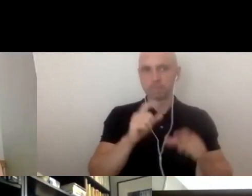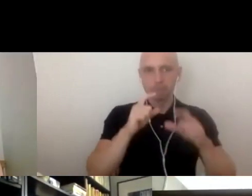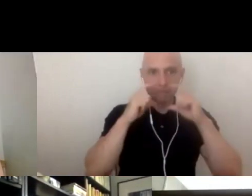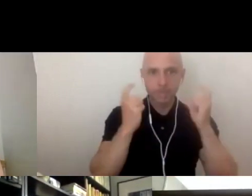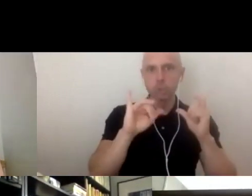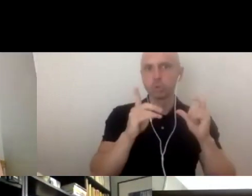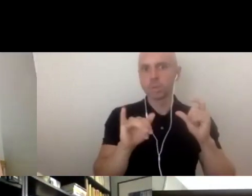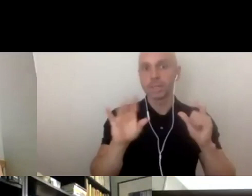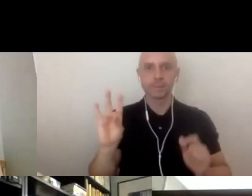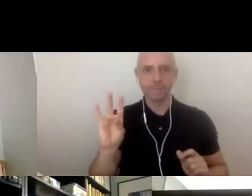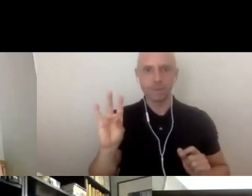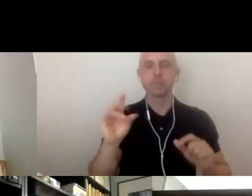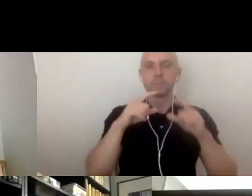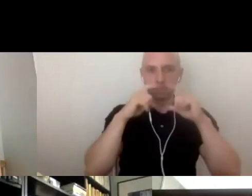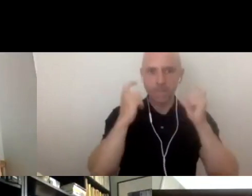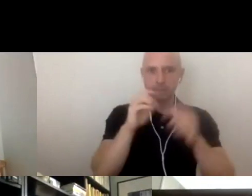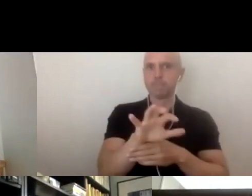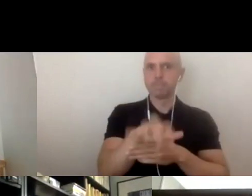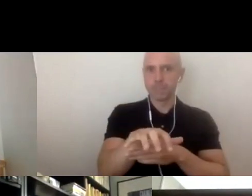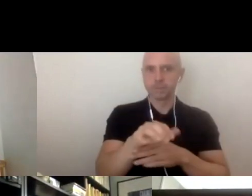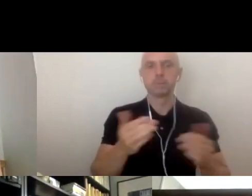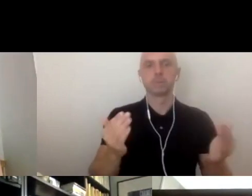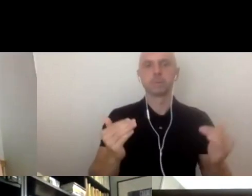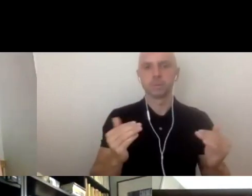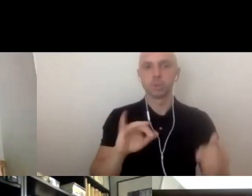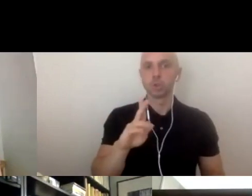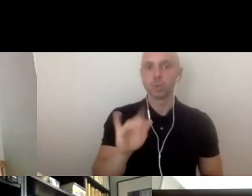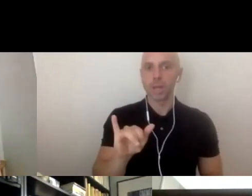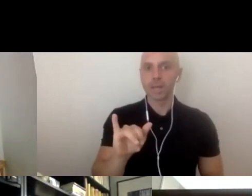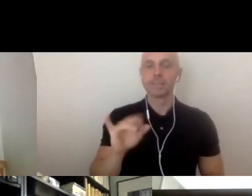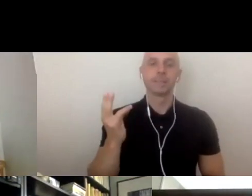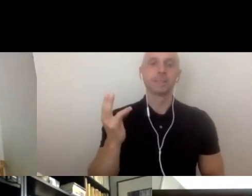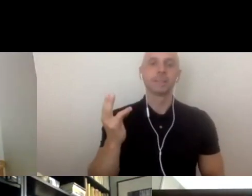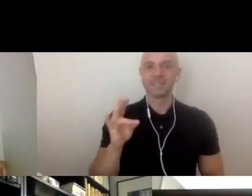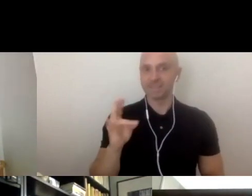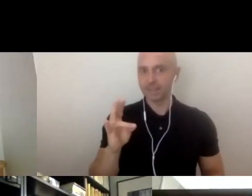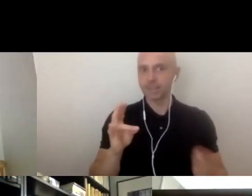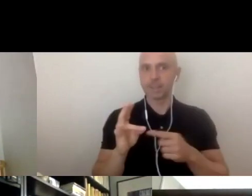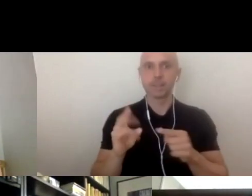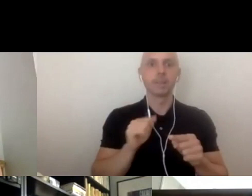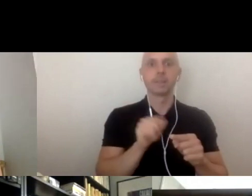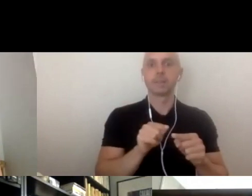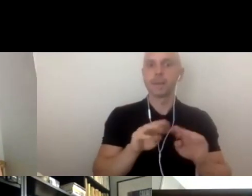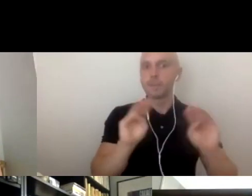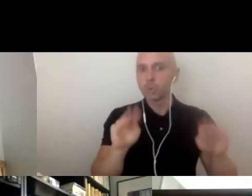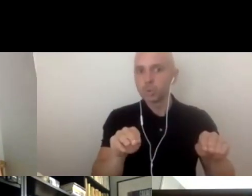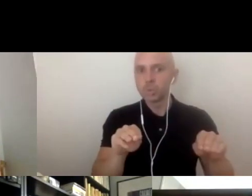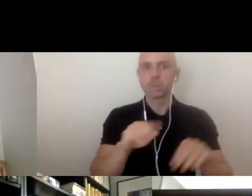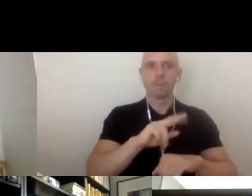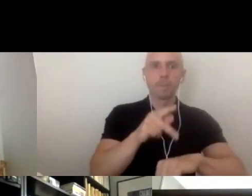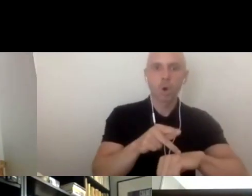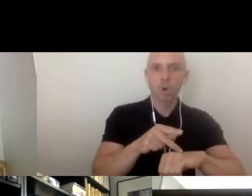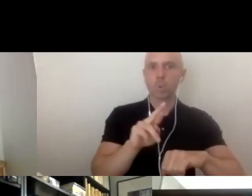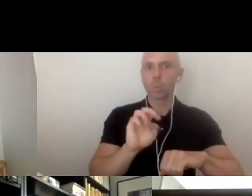7th. And then as of July 13th, Camp TO launched, and our colleagues in museums, parks, and rec centers have started up